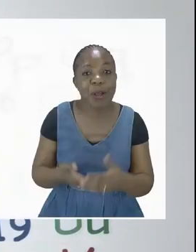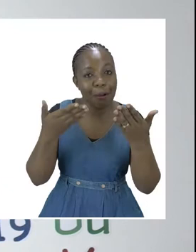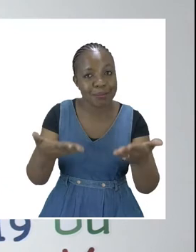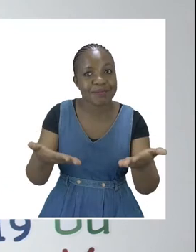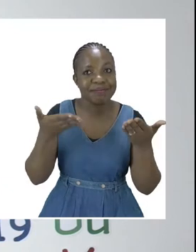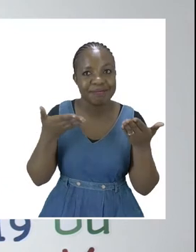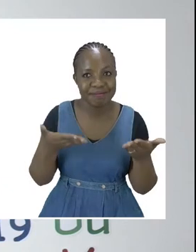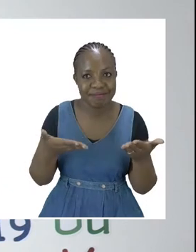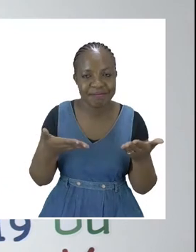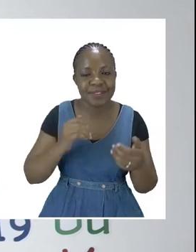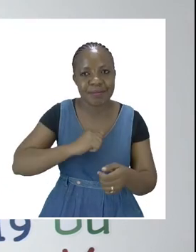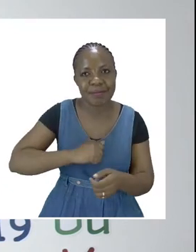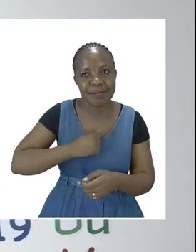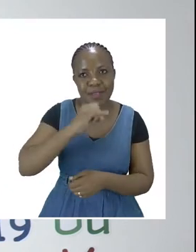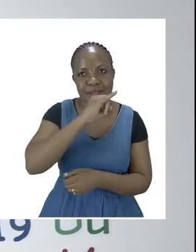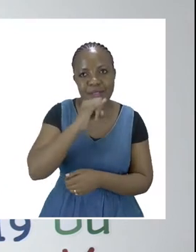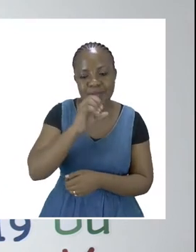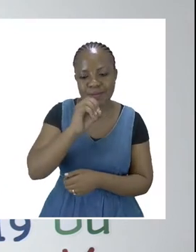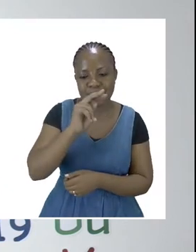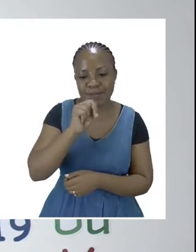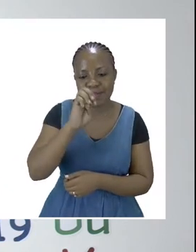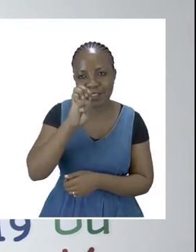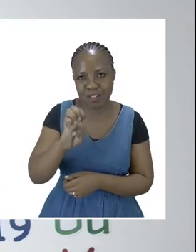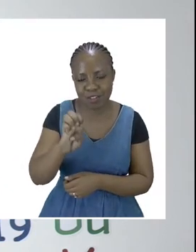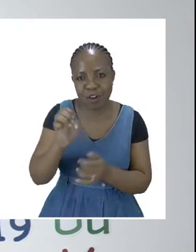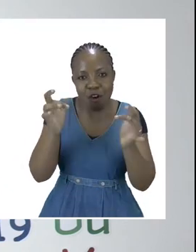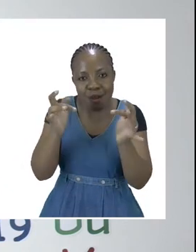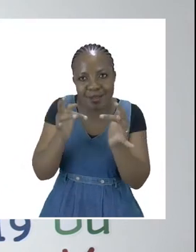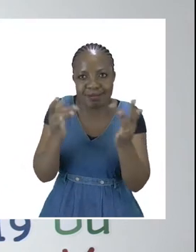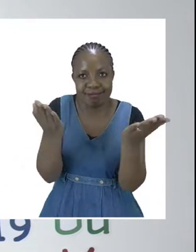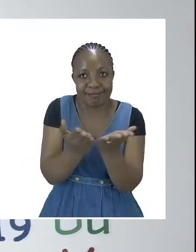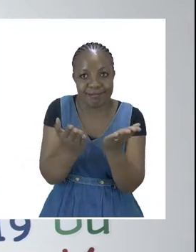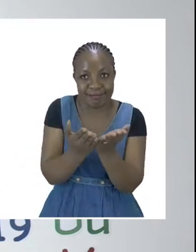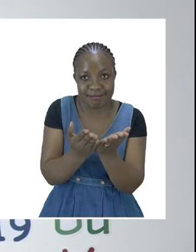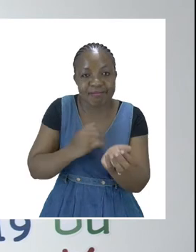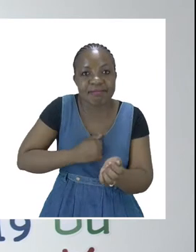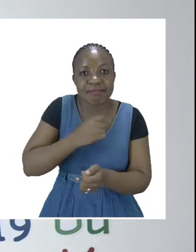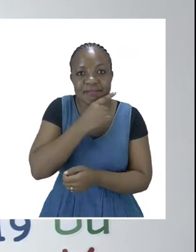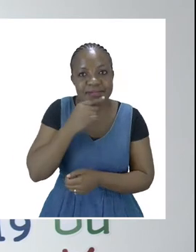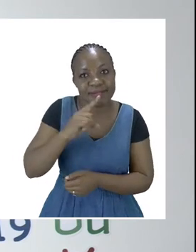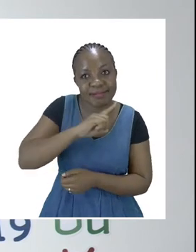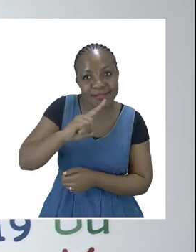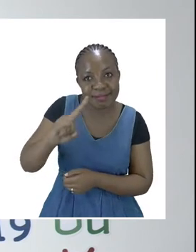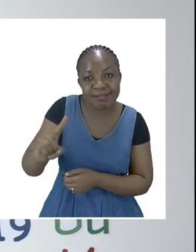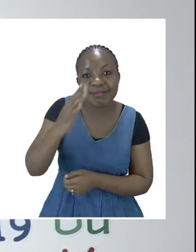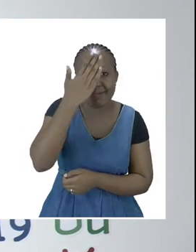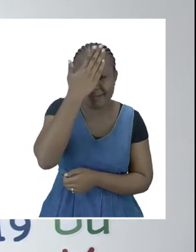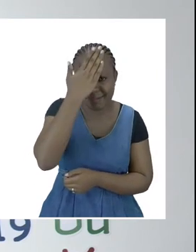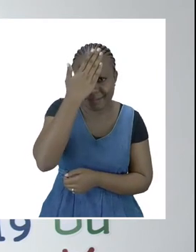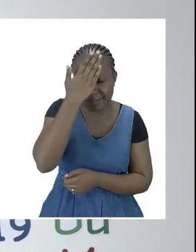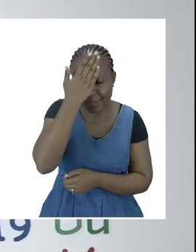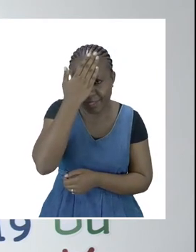Welcome to My Zone Online School. My name is Teacher Mutsa. Get your education